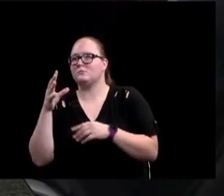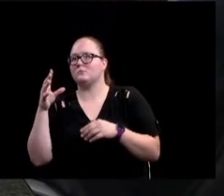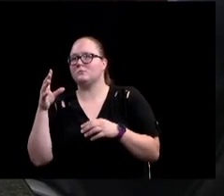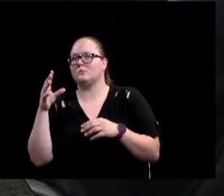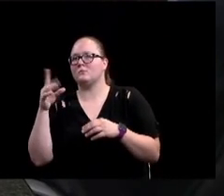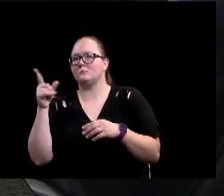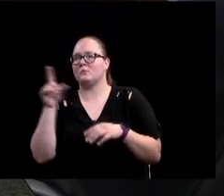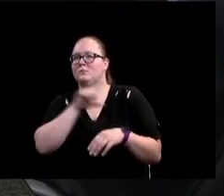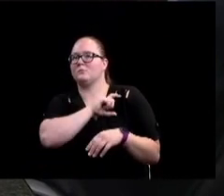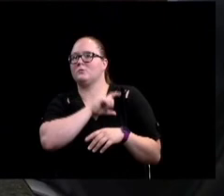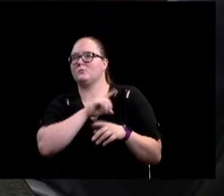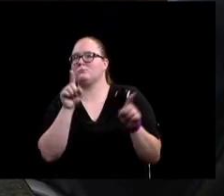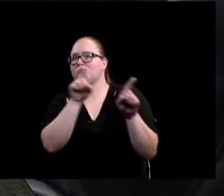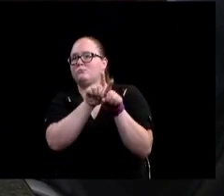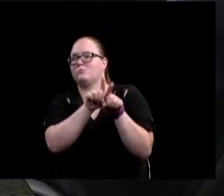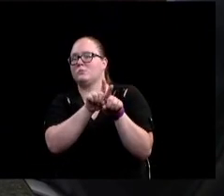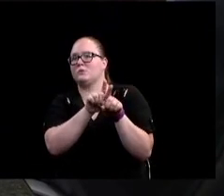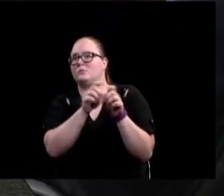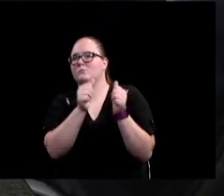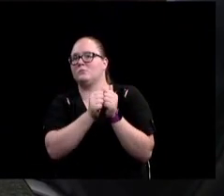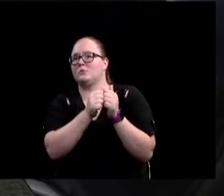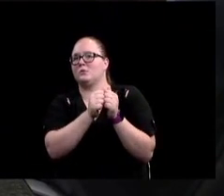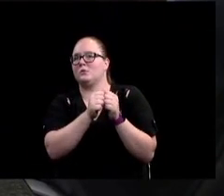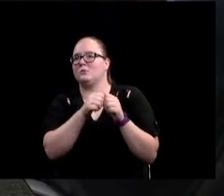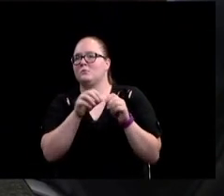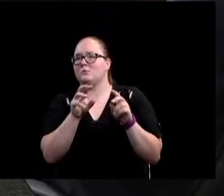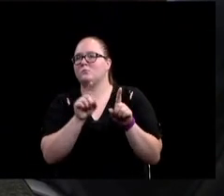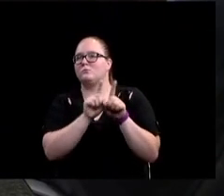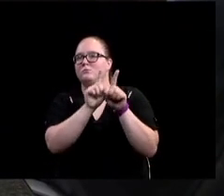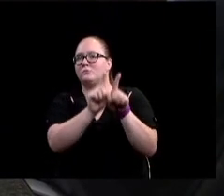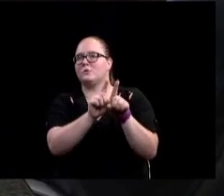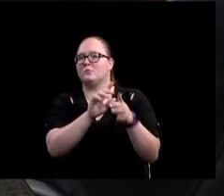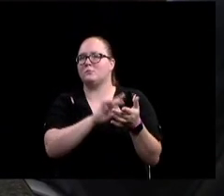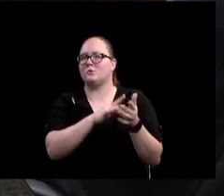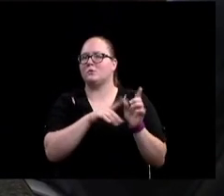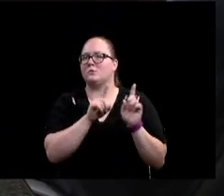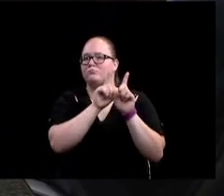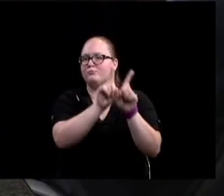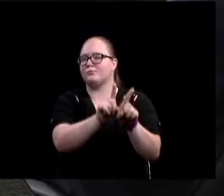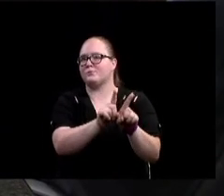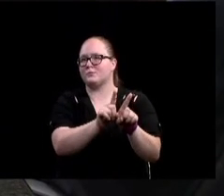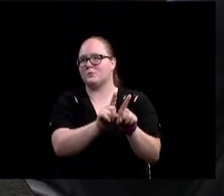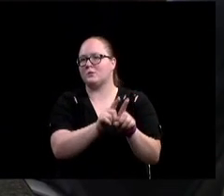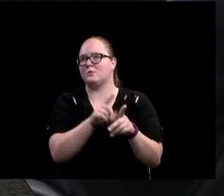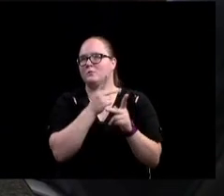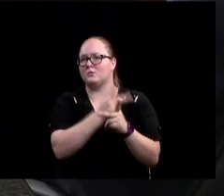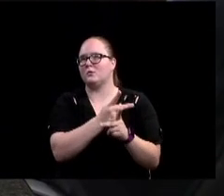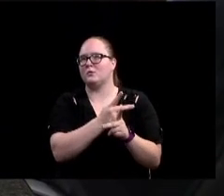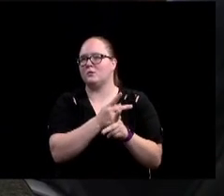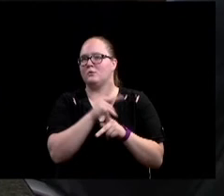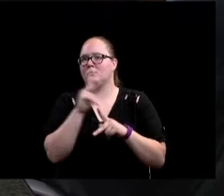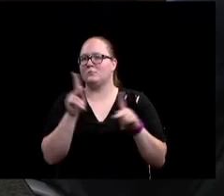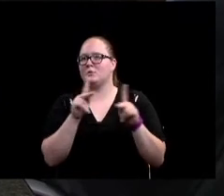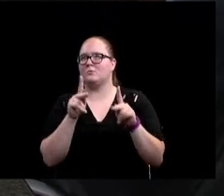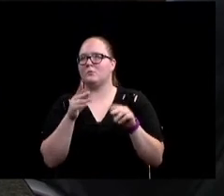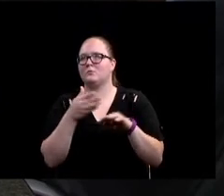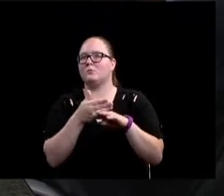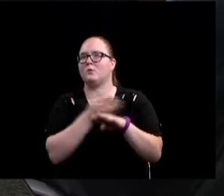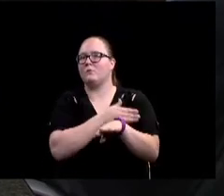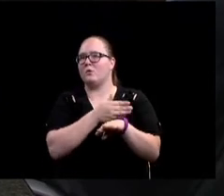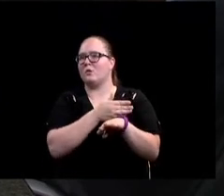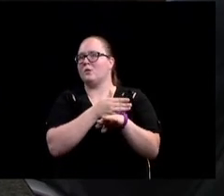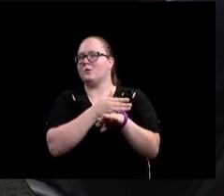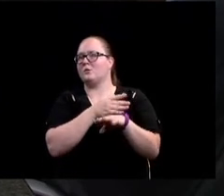and medical personnel to go out and try to keep mental health consumers before they go into crisis. So keep them on their medication, keep them going to